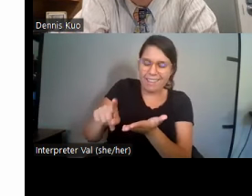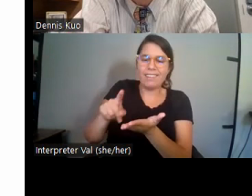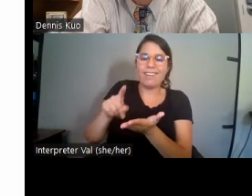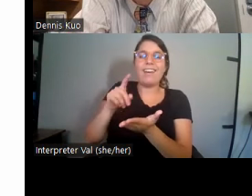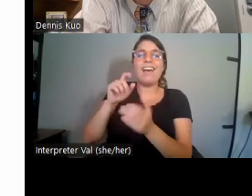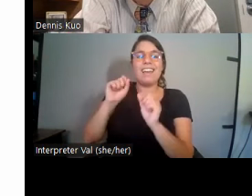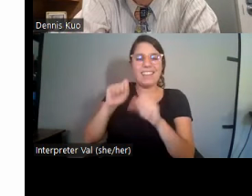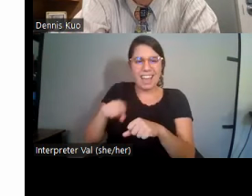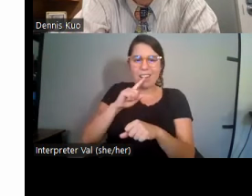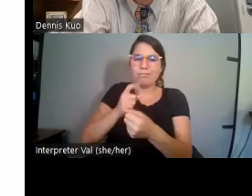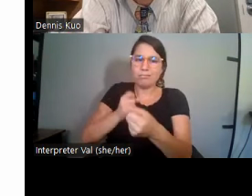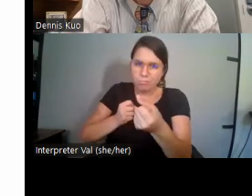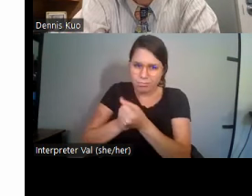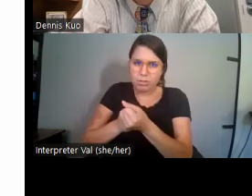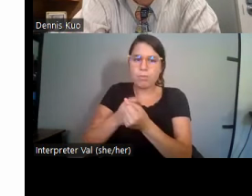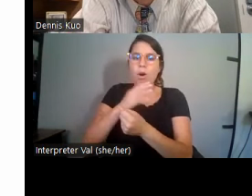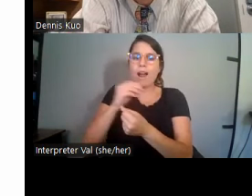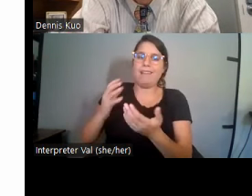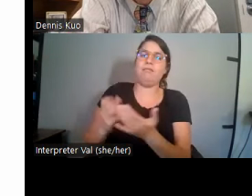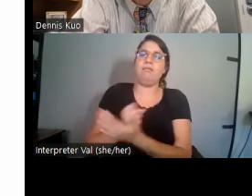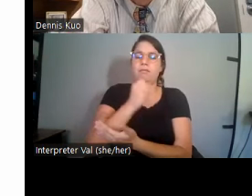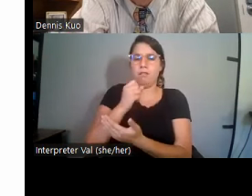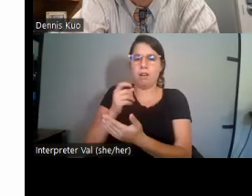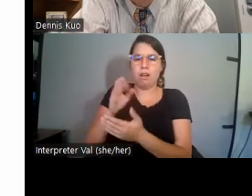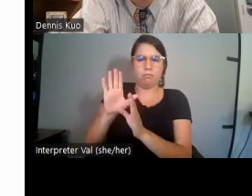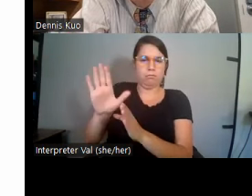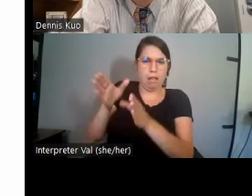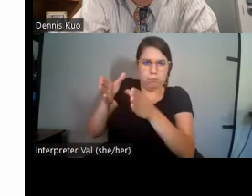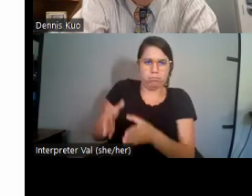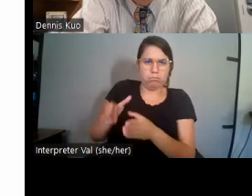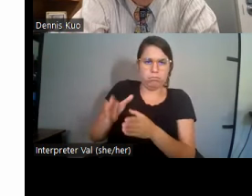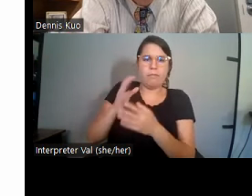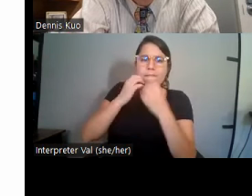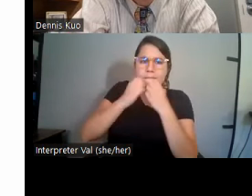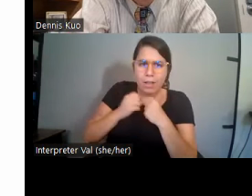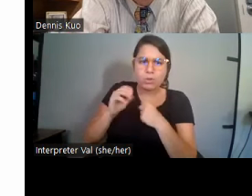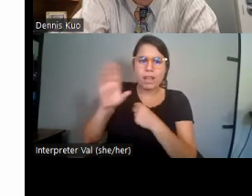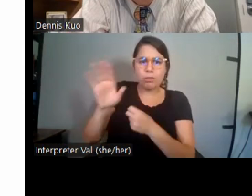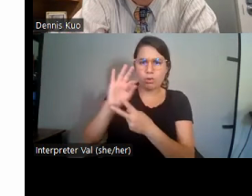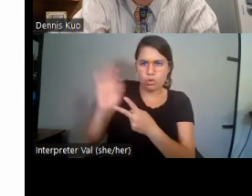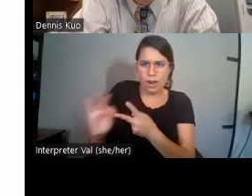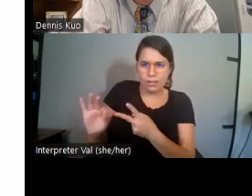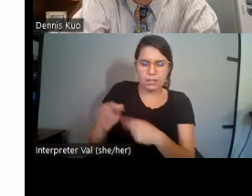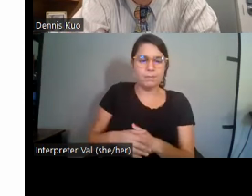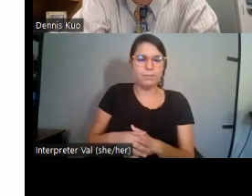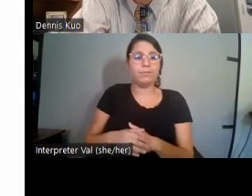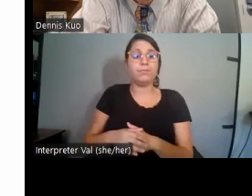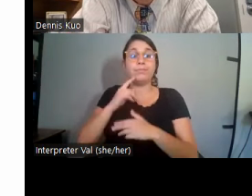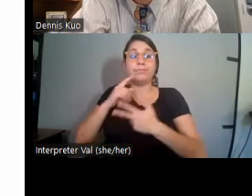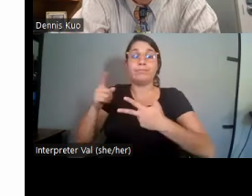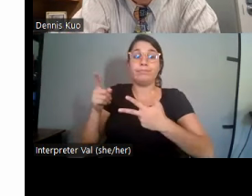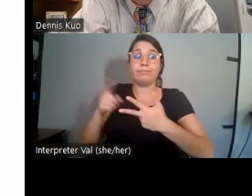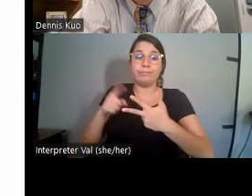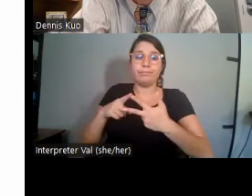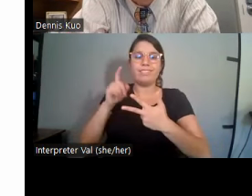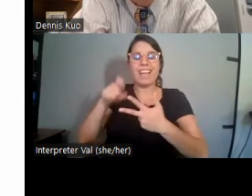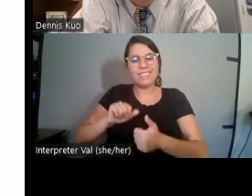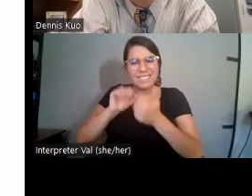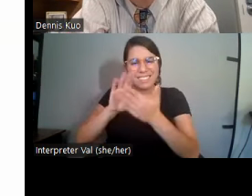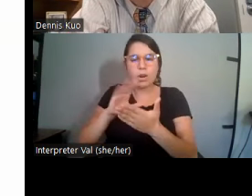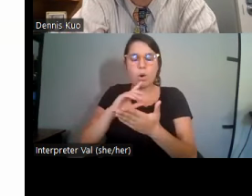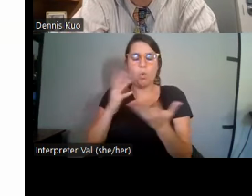and maximize an individual's values and choice in meeting their needs. Health and social service sector investments address social determinants